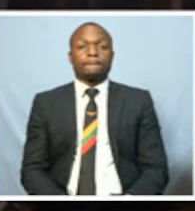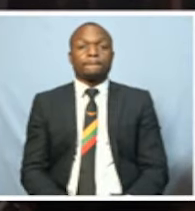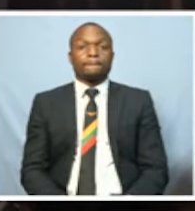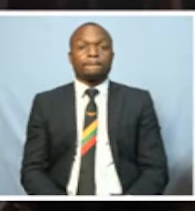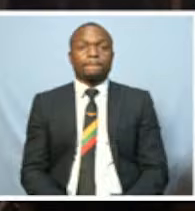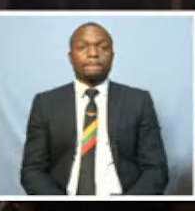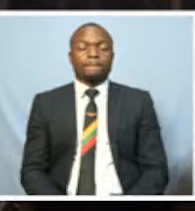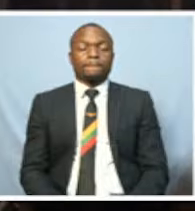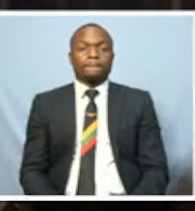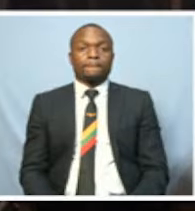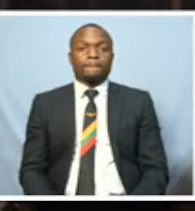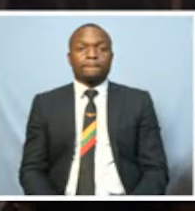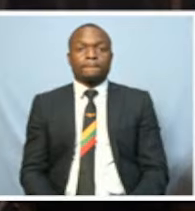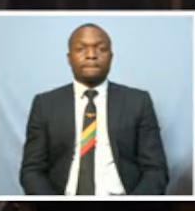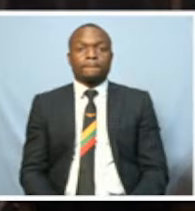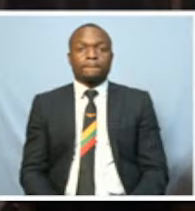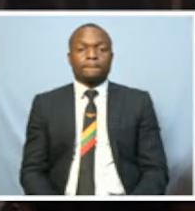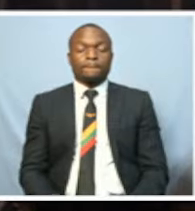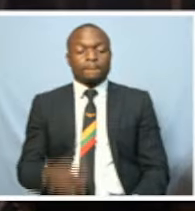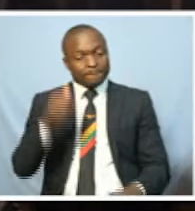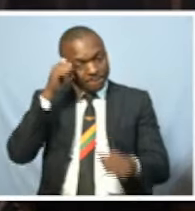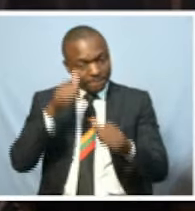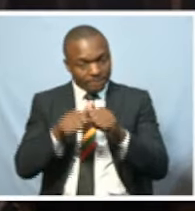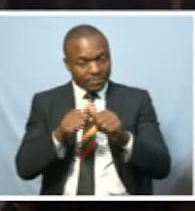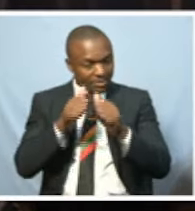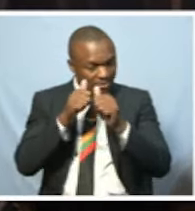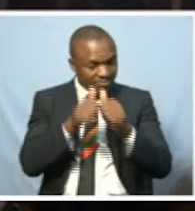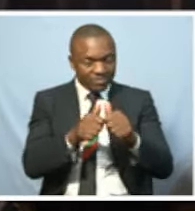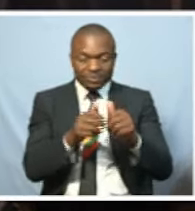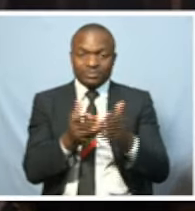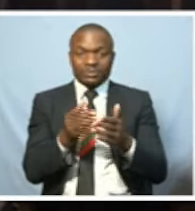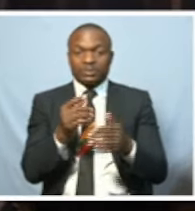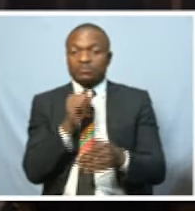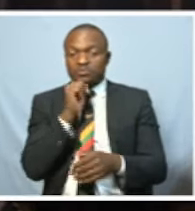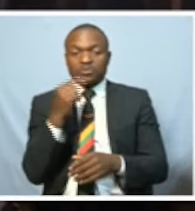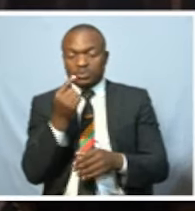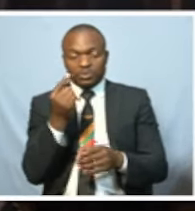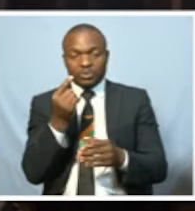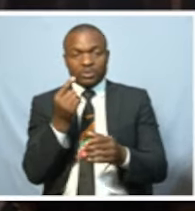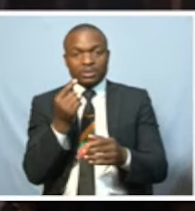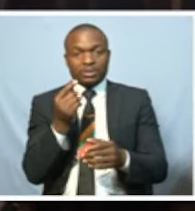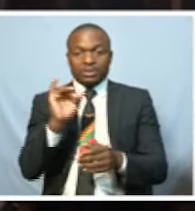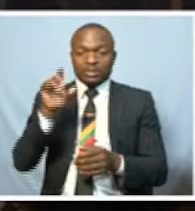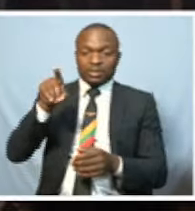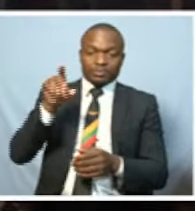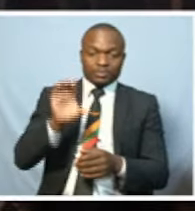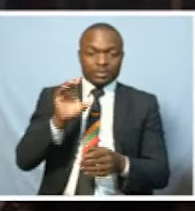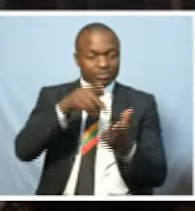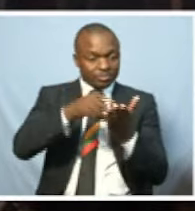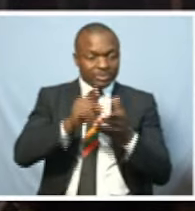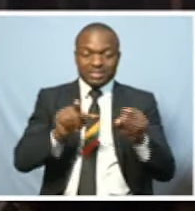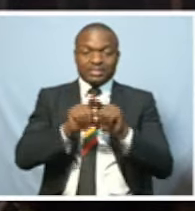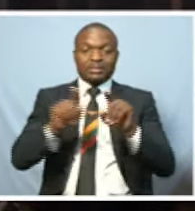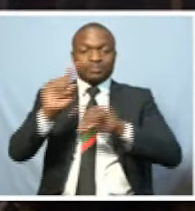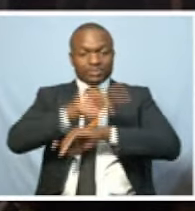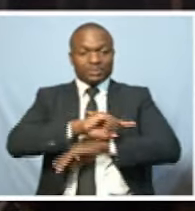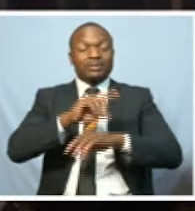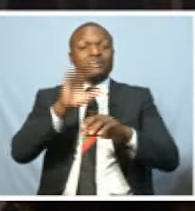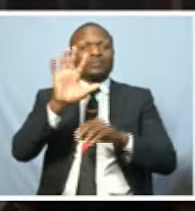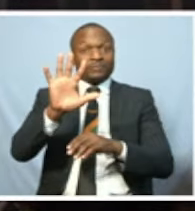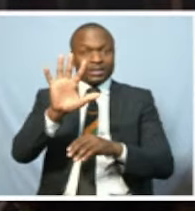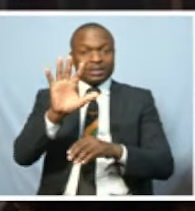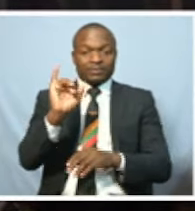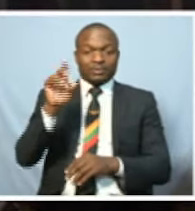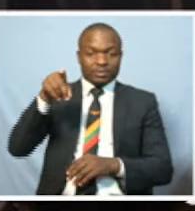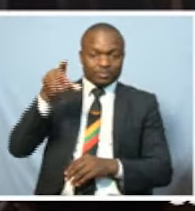IPCs were not honored. This is not the only IPC that was paid the same day. There are 5 IPCs